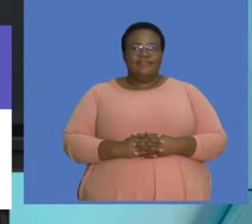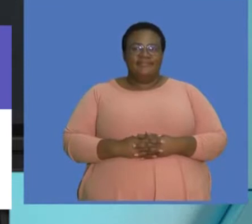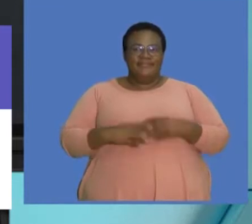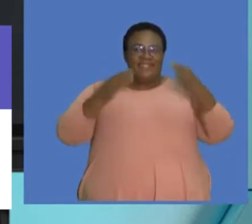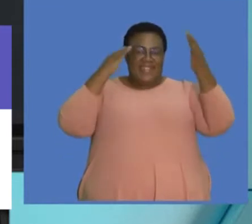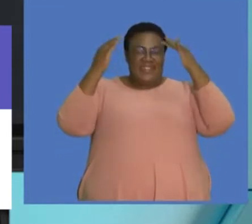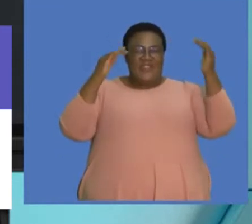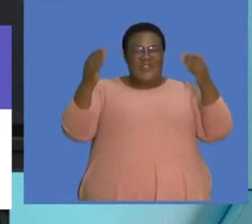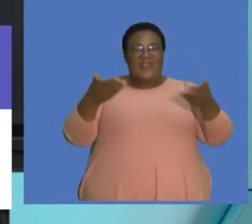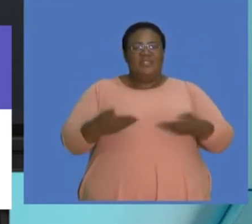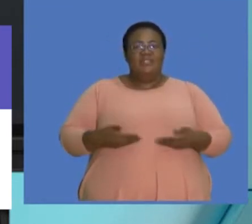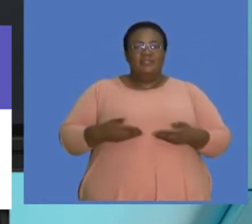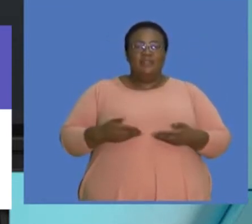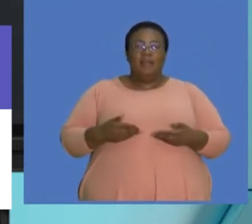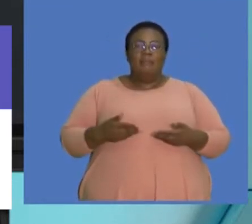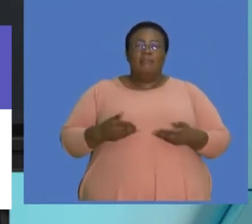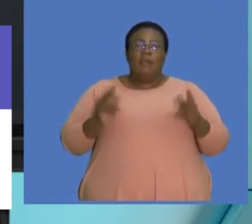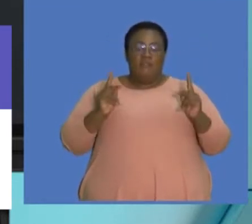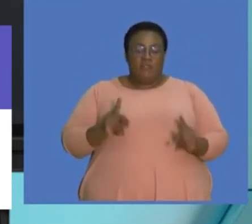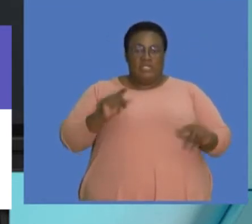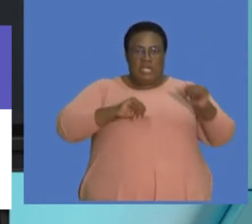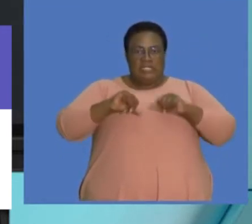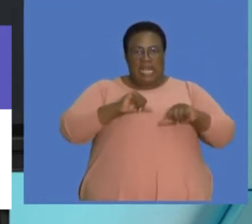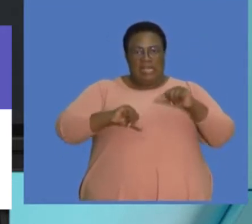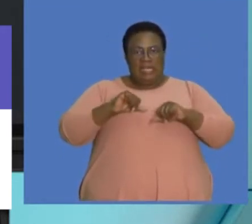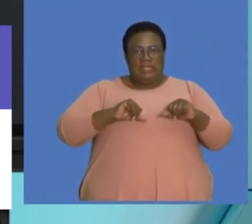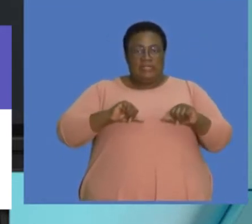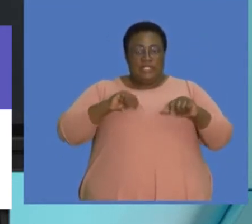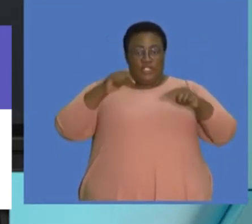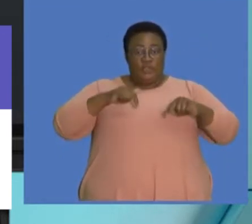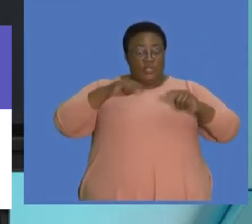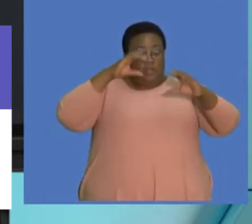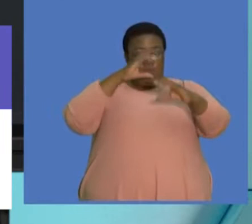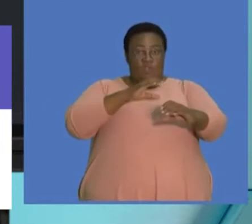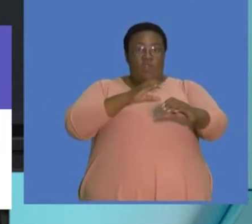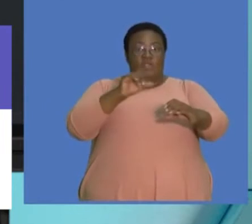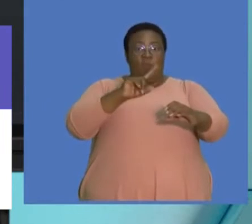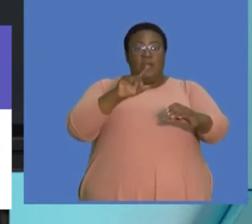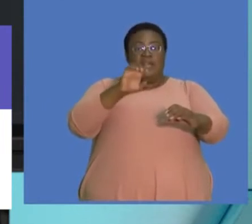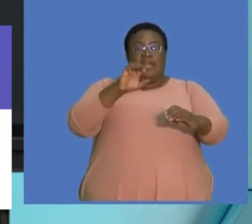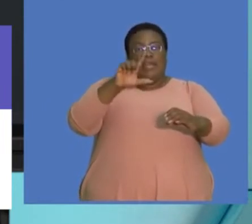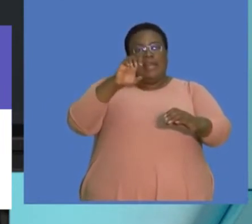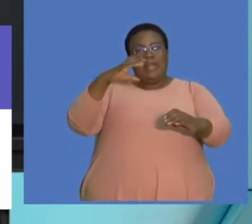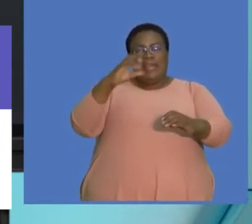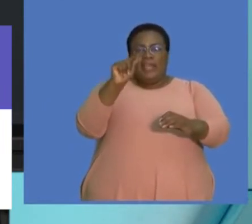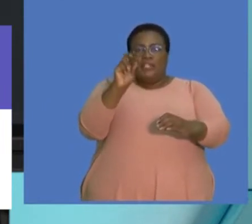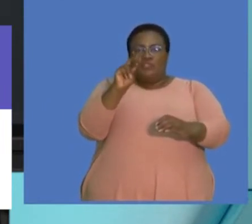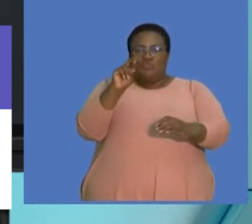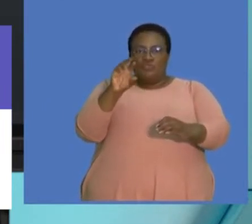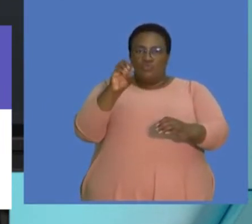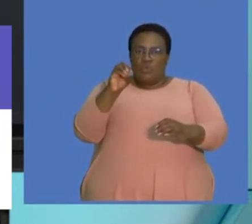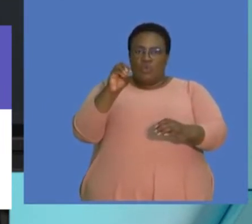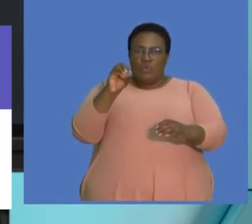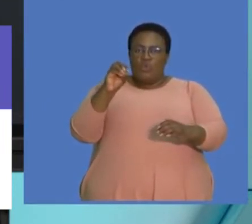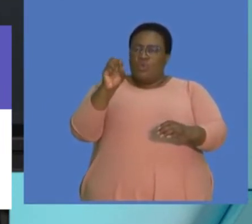Hello and welcome to Physical Sciences. Today we're focusing our attention on electrostatics. But which part of electrostatics